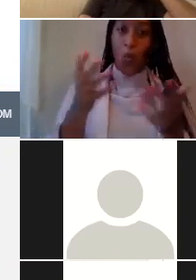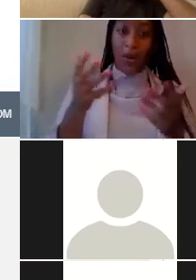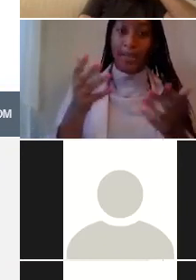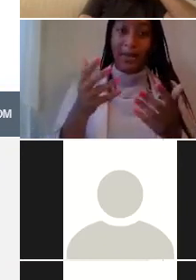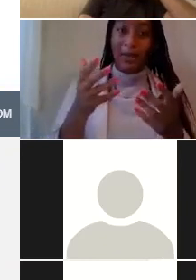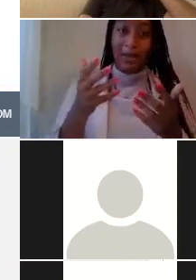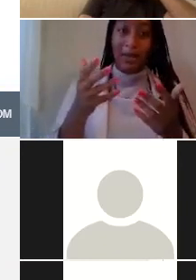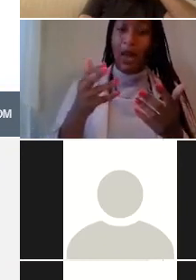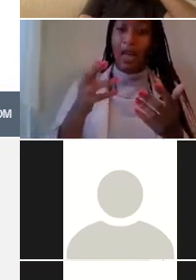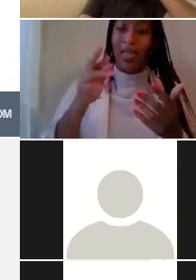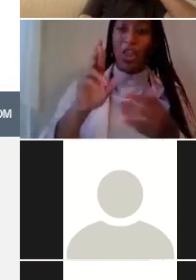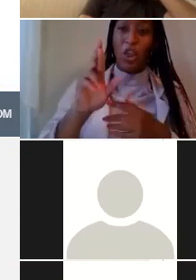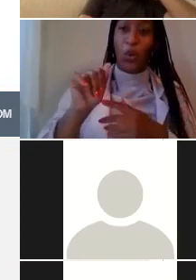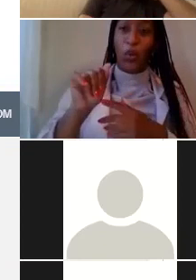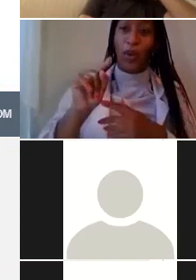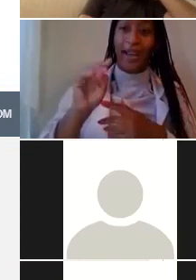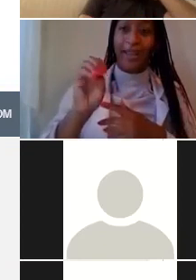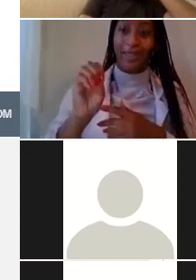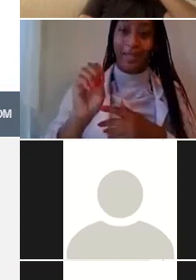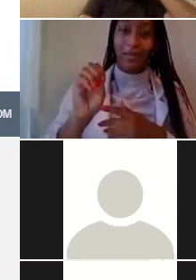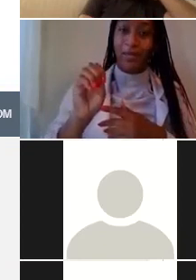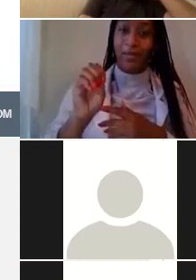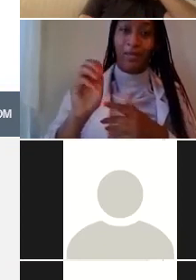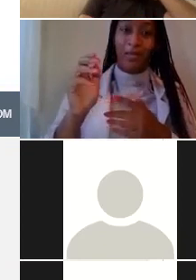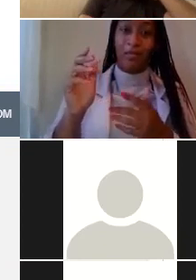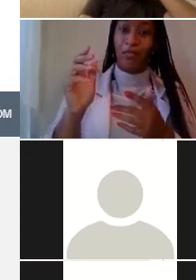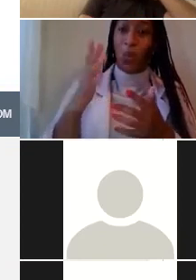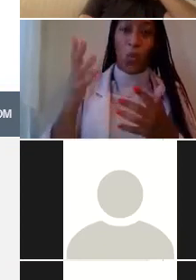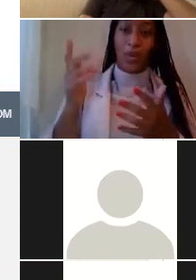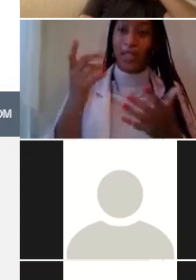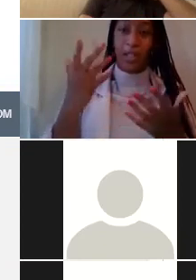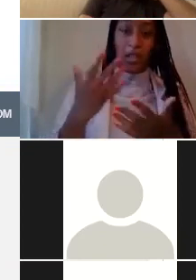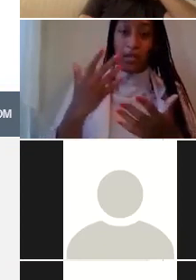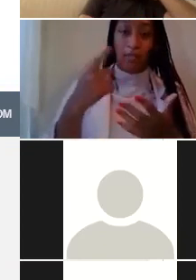the kinds of examples you should be able to work. We're not looking at transfer,